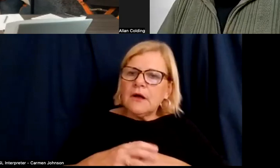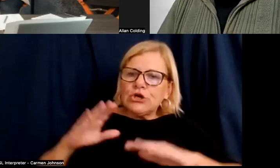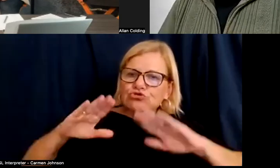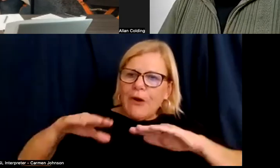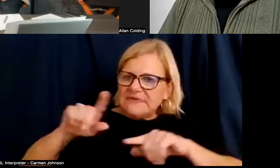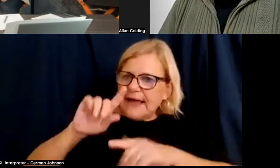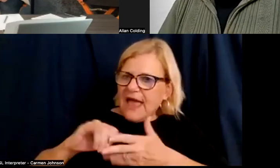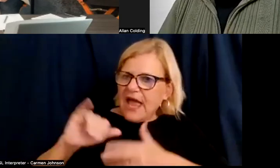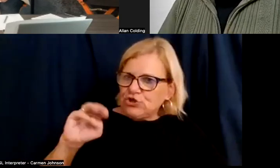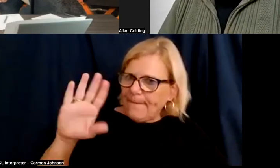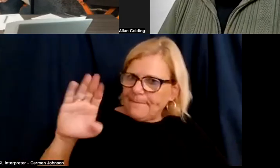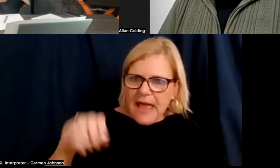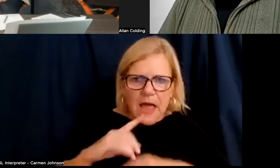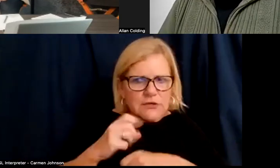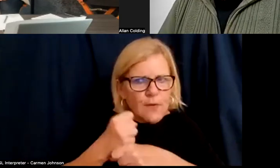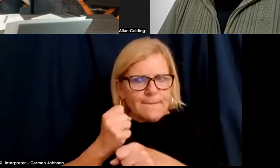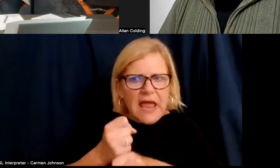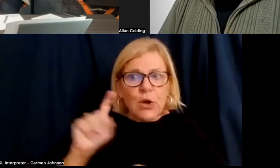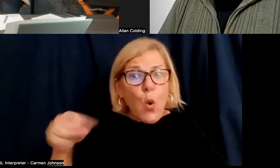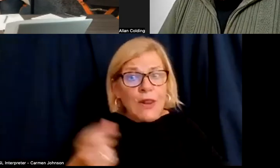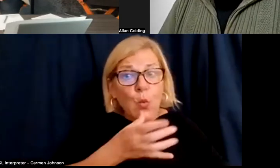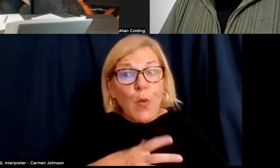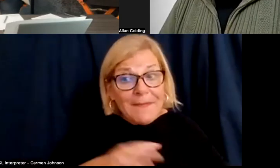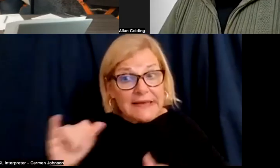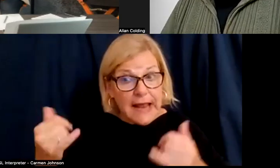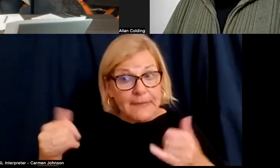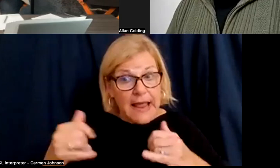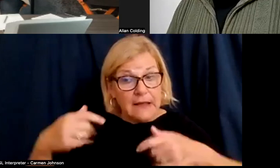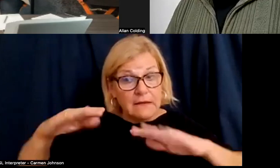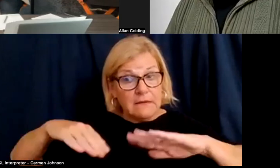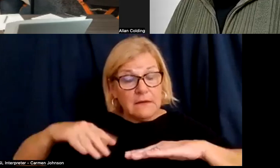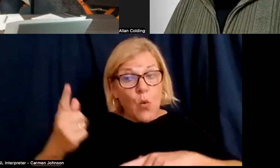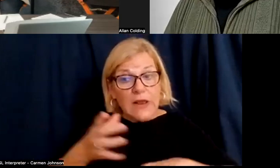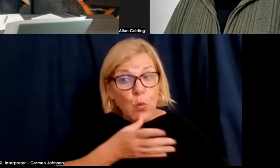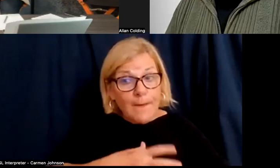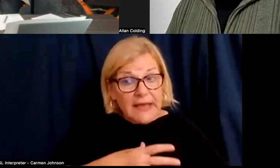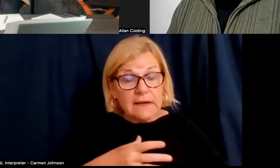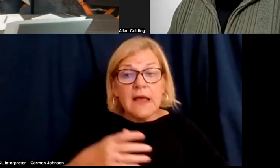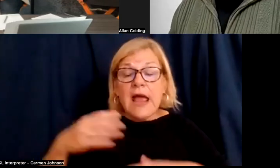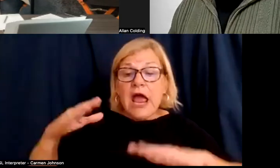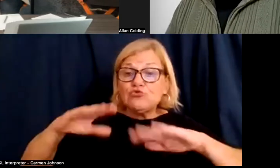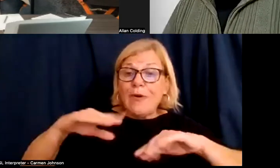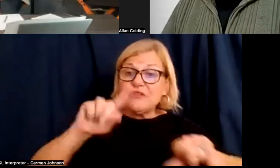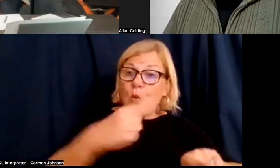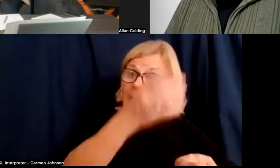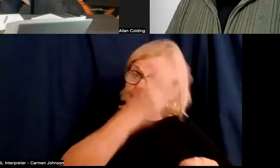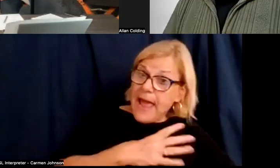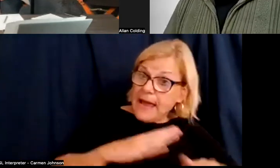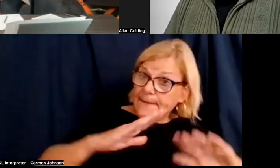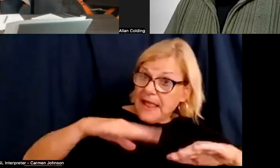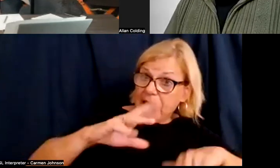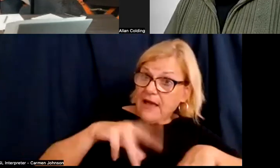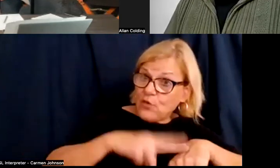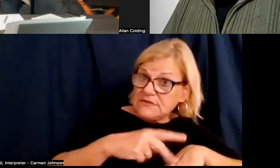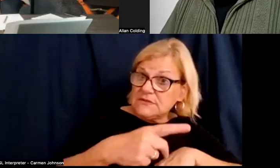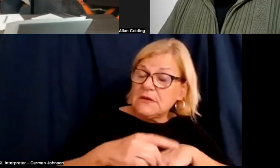like that djembes that are made that only women can play. Okay, Oh, and wow. there are also the drums that only men play, of course,